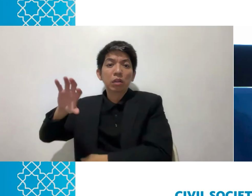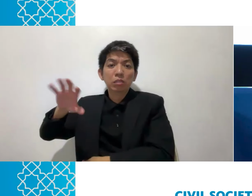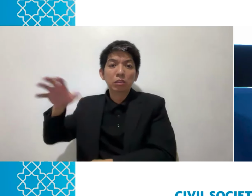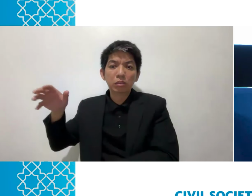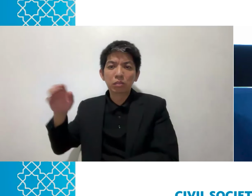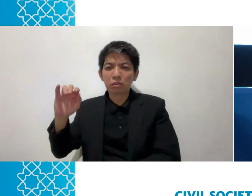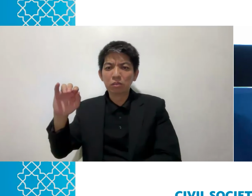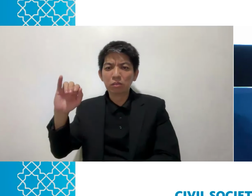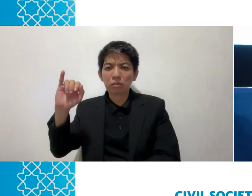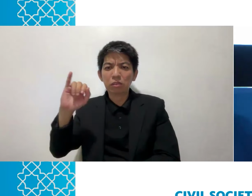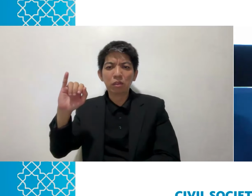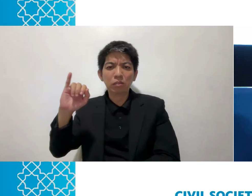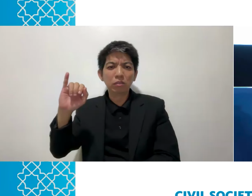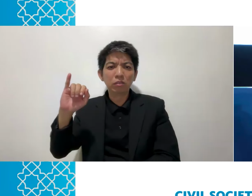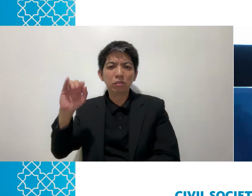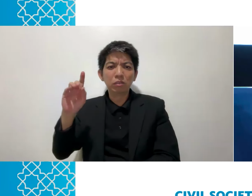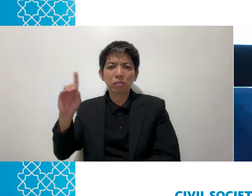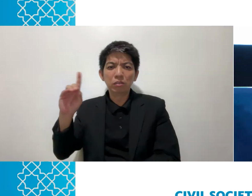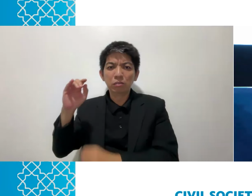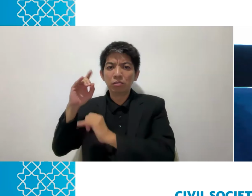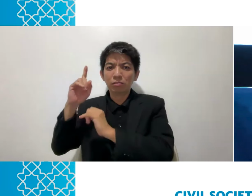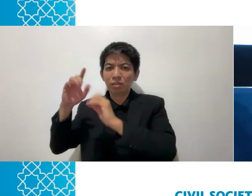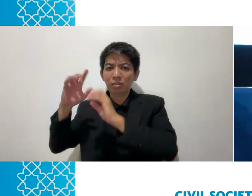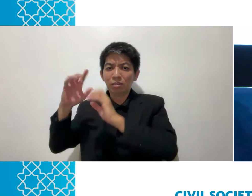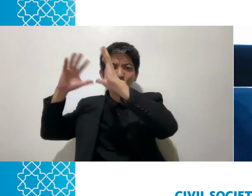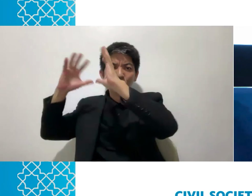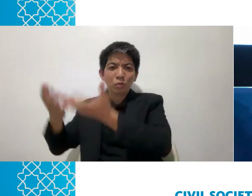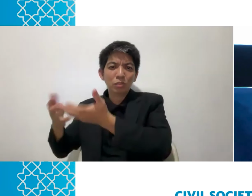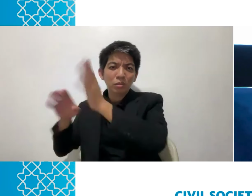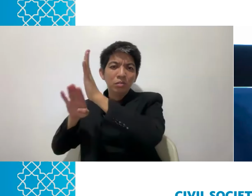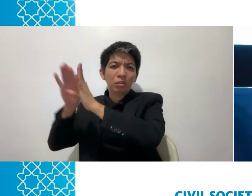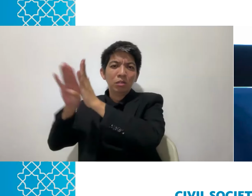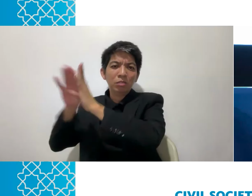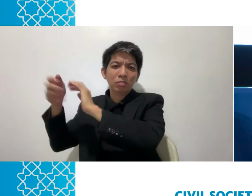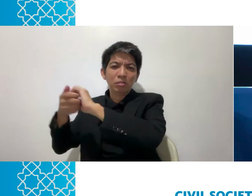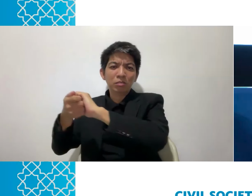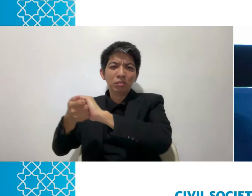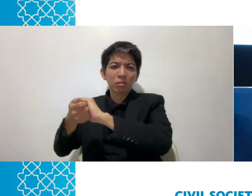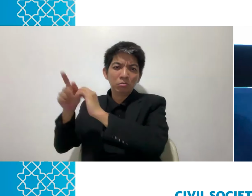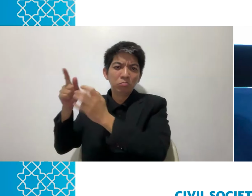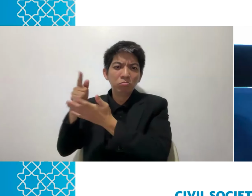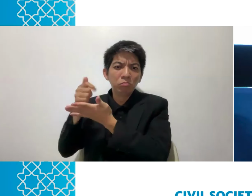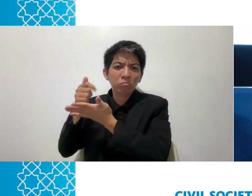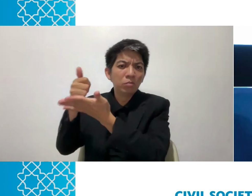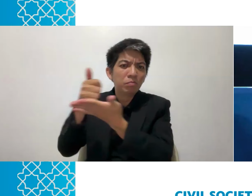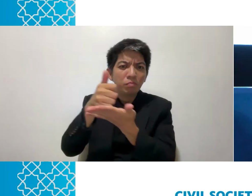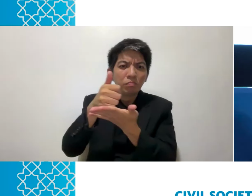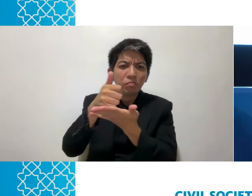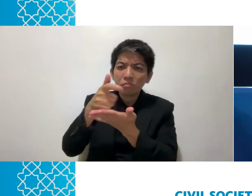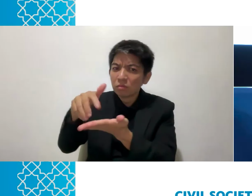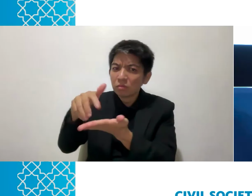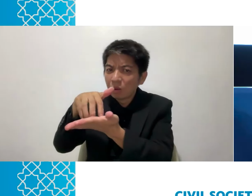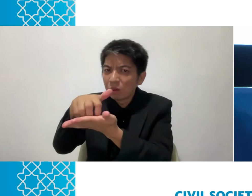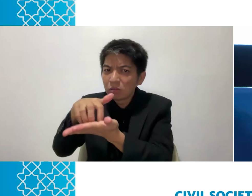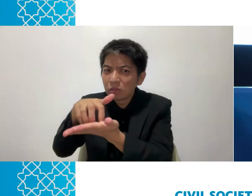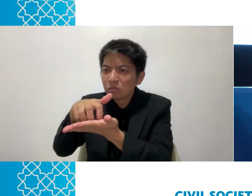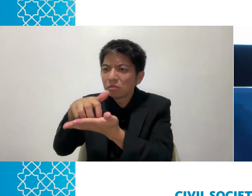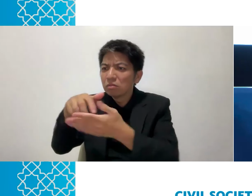institution that drove the engagement with the vulnerable community. And yes, the